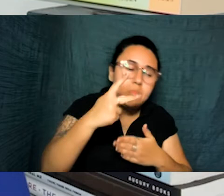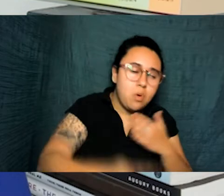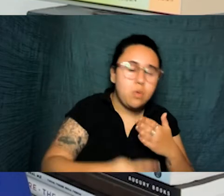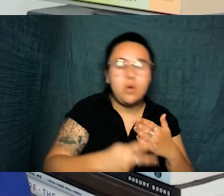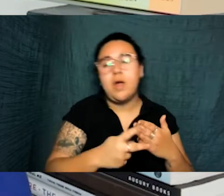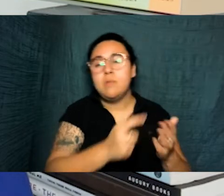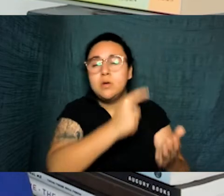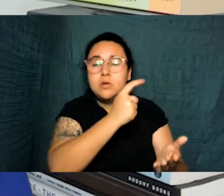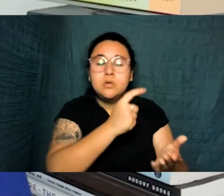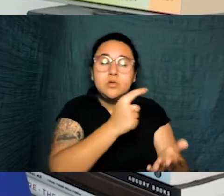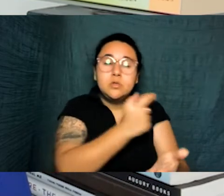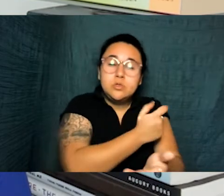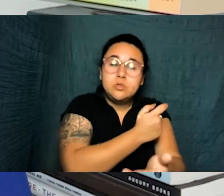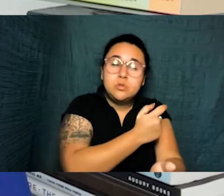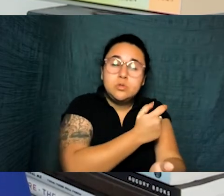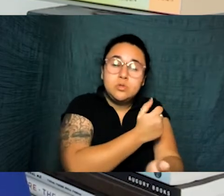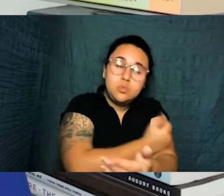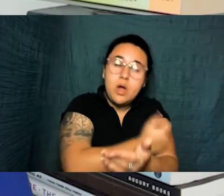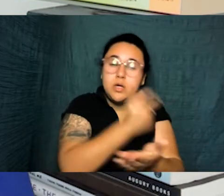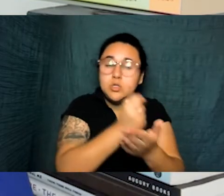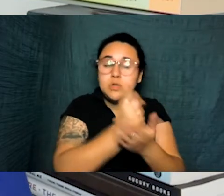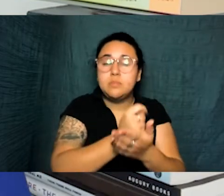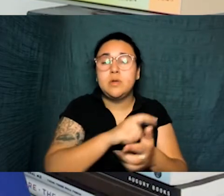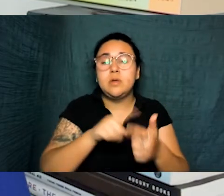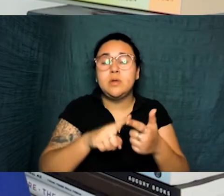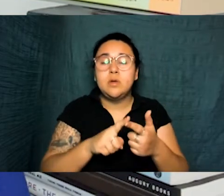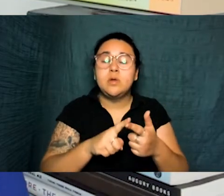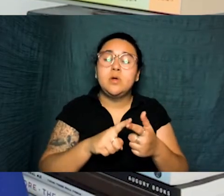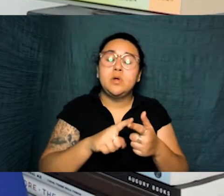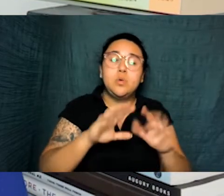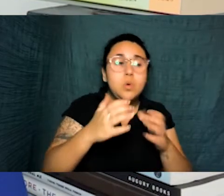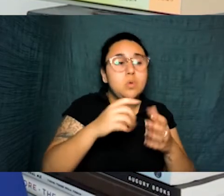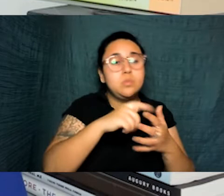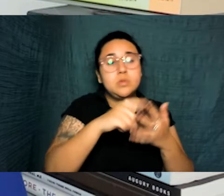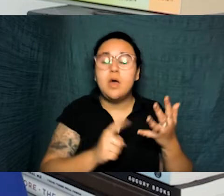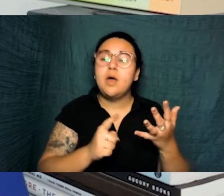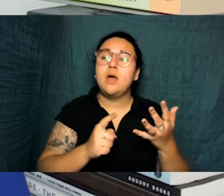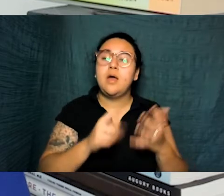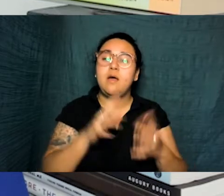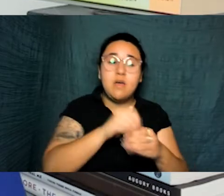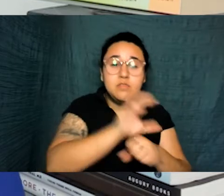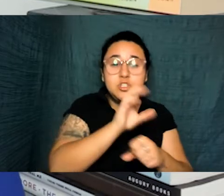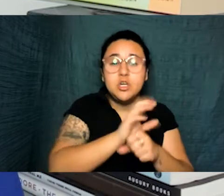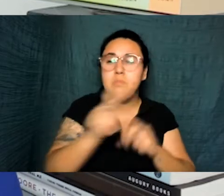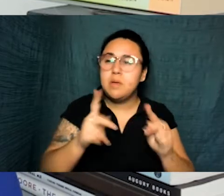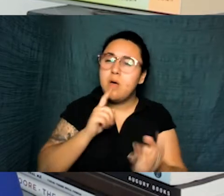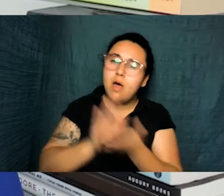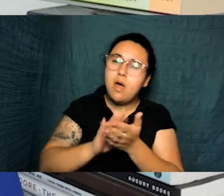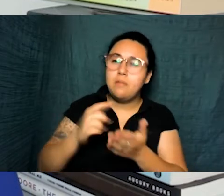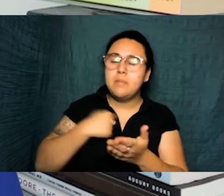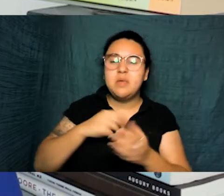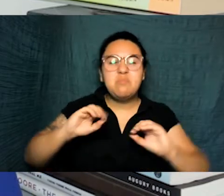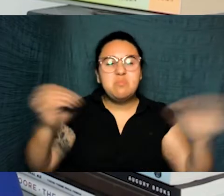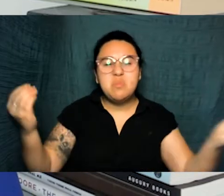grief groups. I was involved in the church, and I had glowing recommendations. I had zero